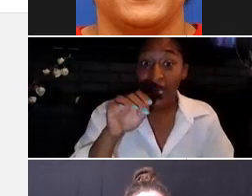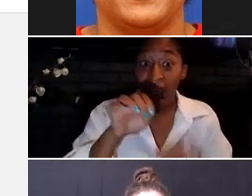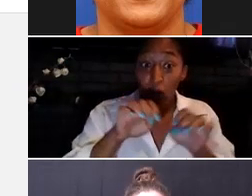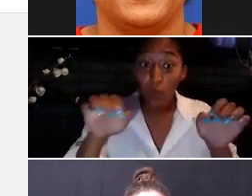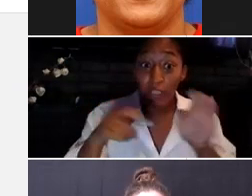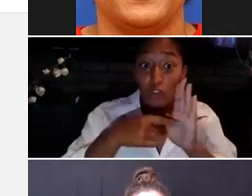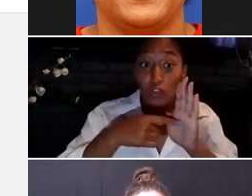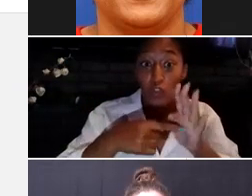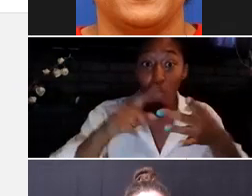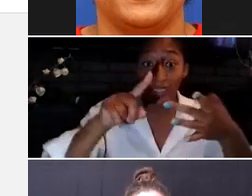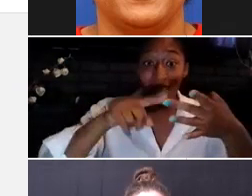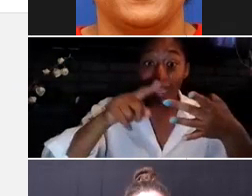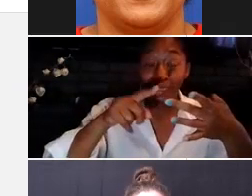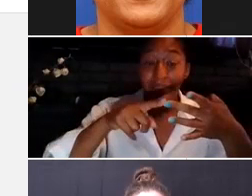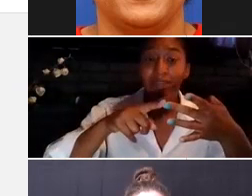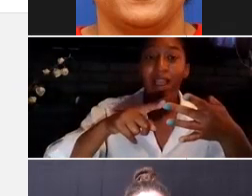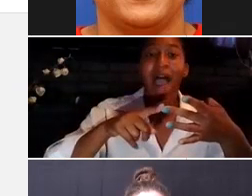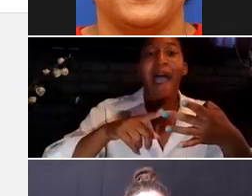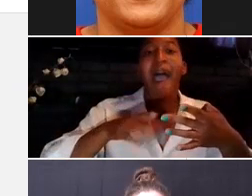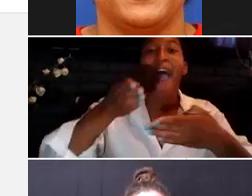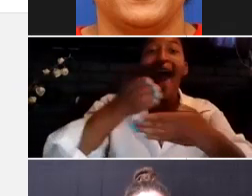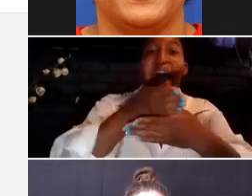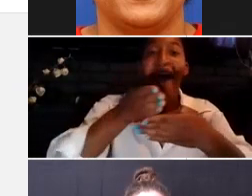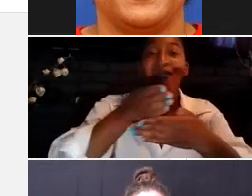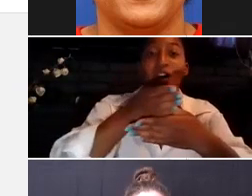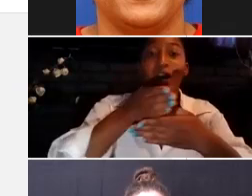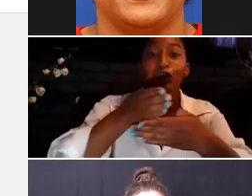This equation looks at it if the object is accelerating.